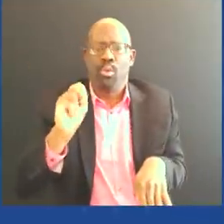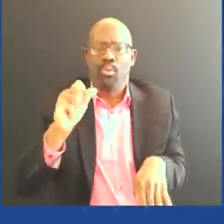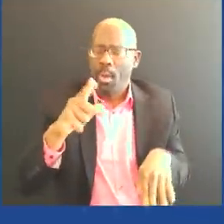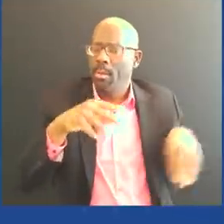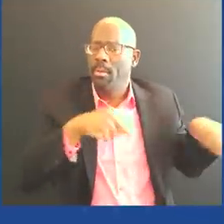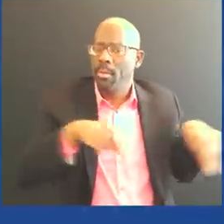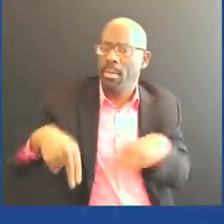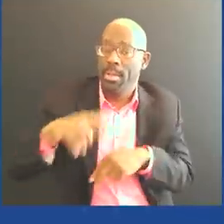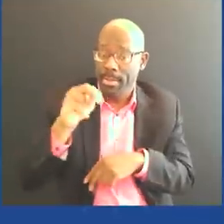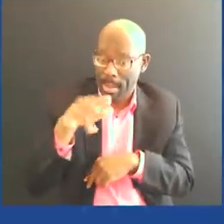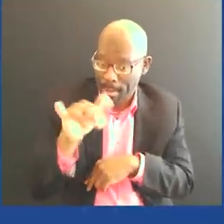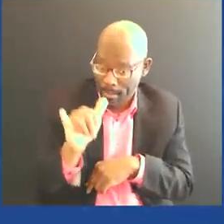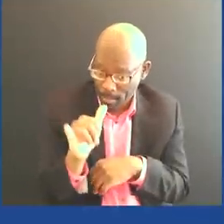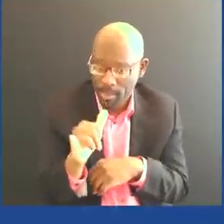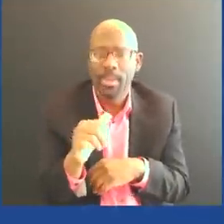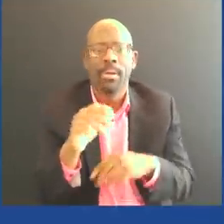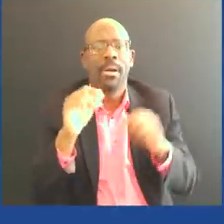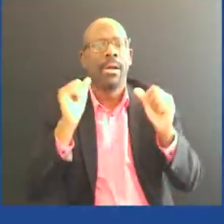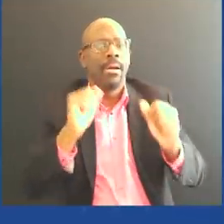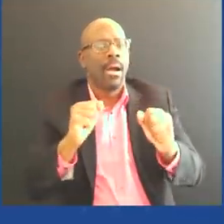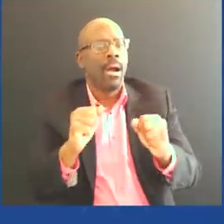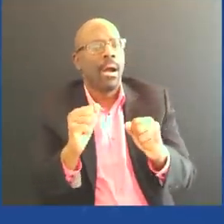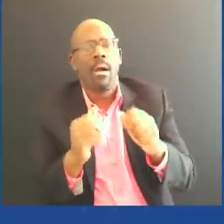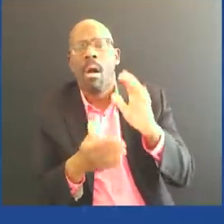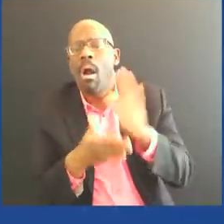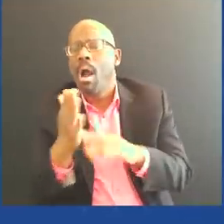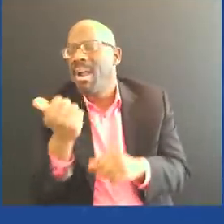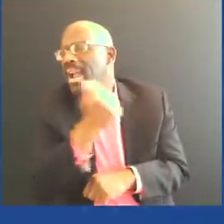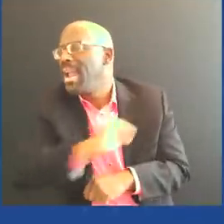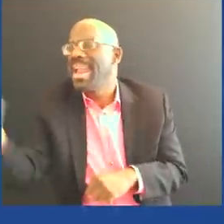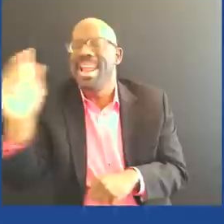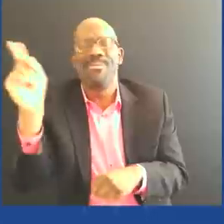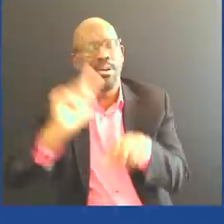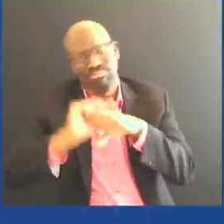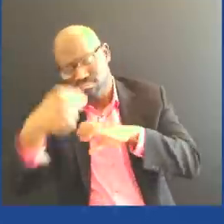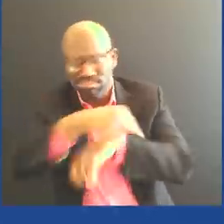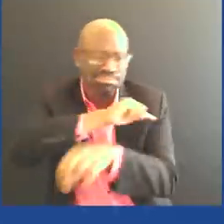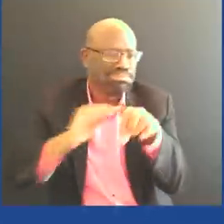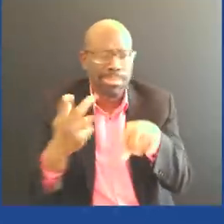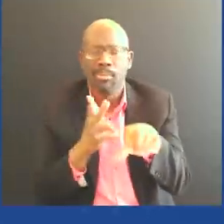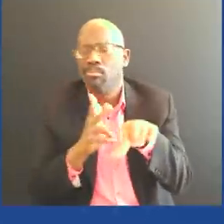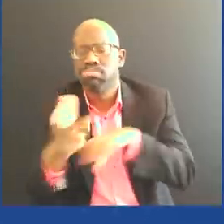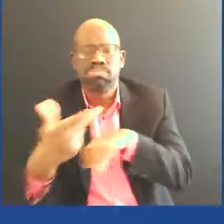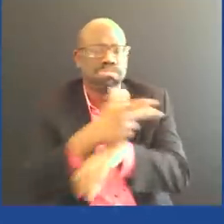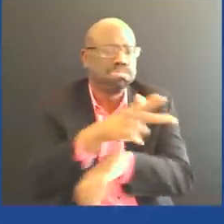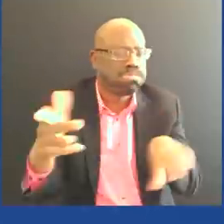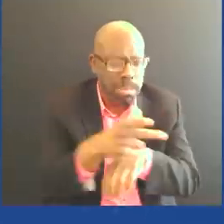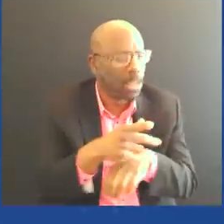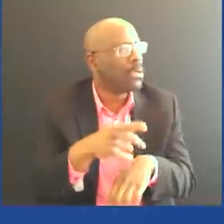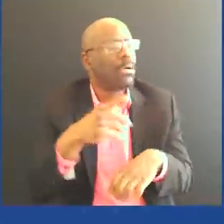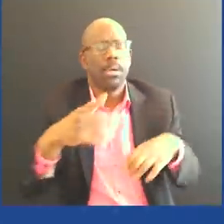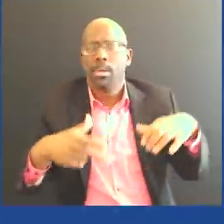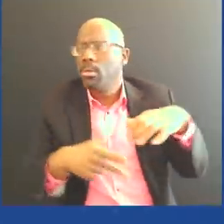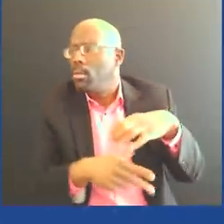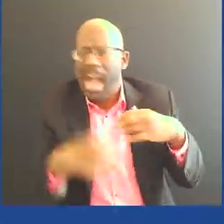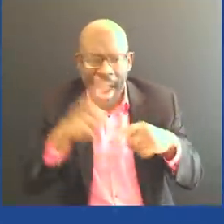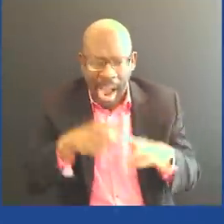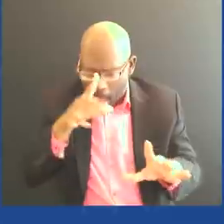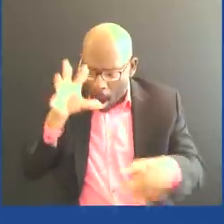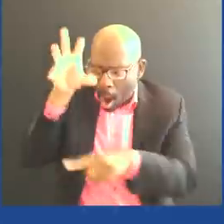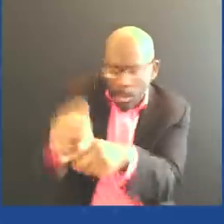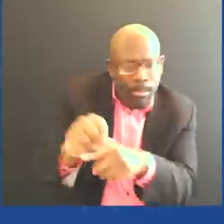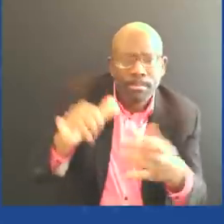the world's oceans undetected while connected to air, sea, and land-based forces, these submarines are equipped to wage multidimensional warfare around the